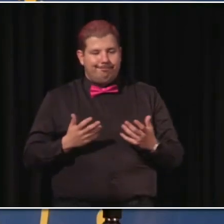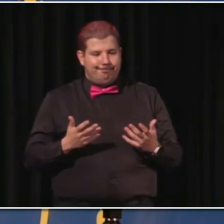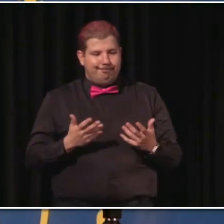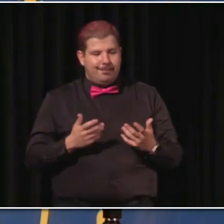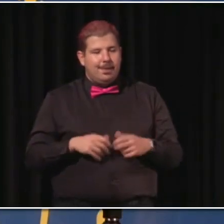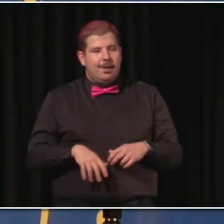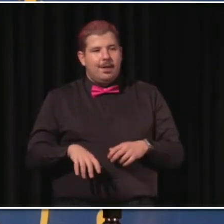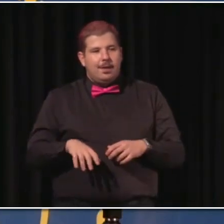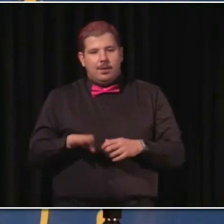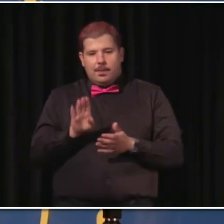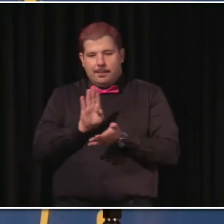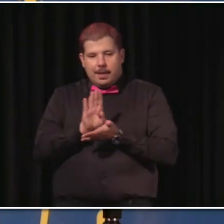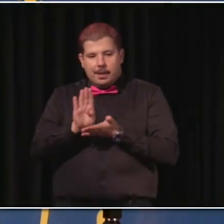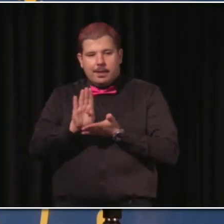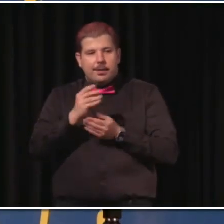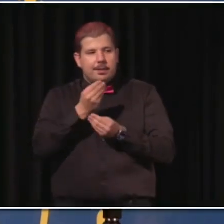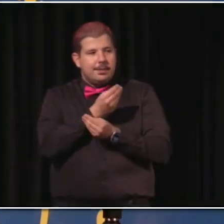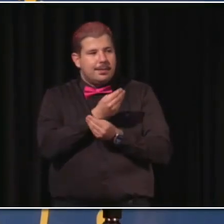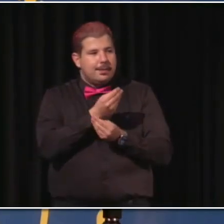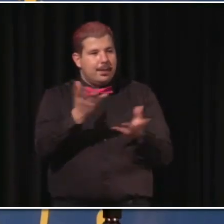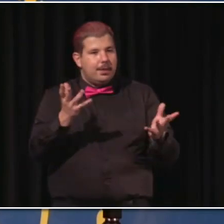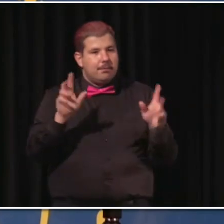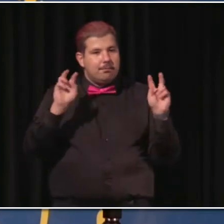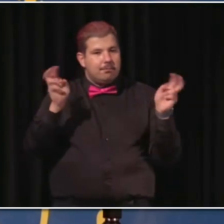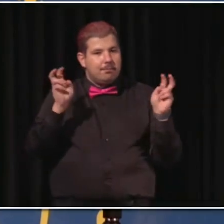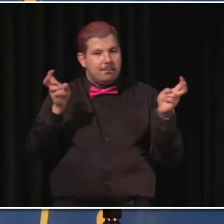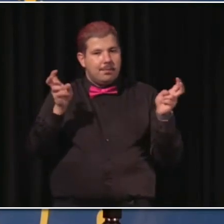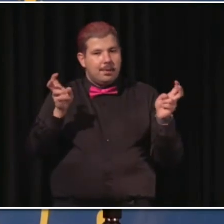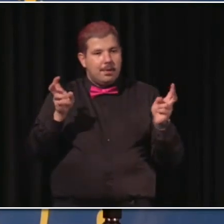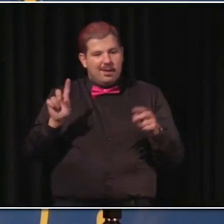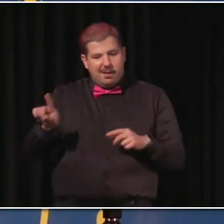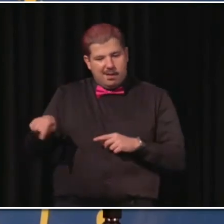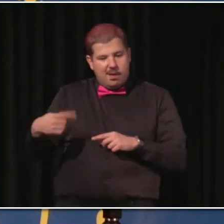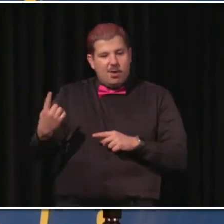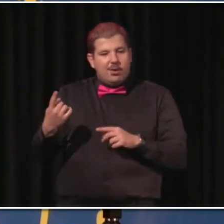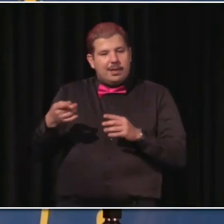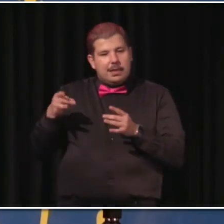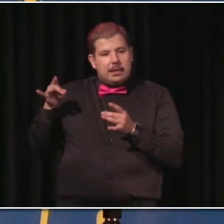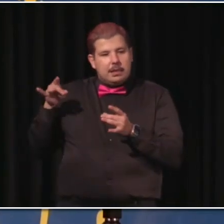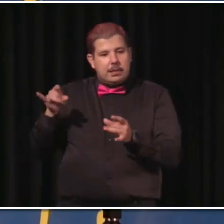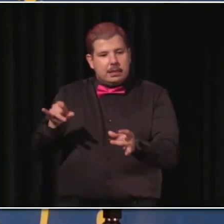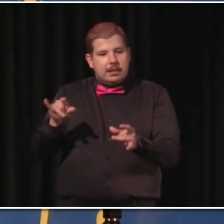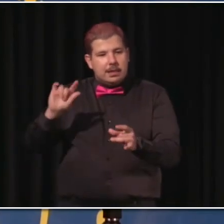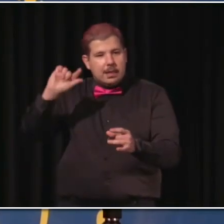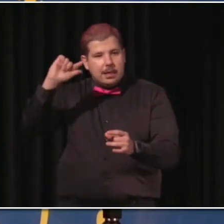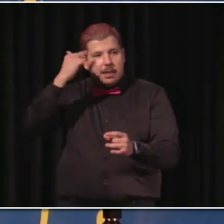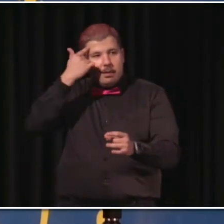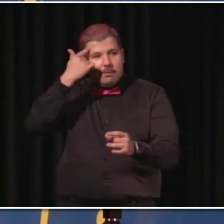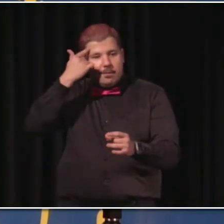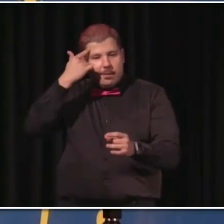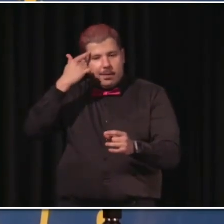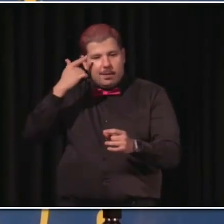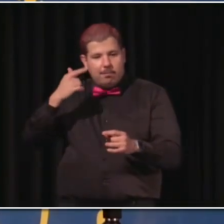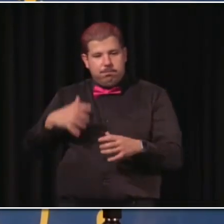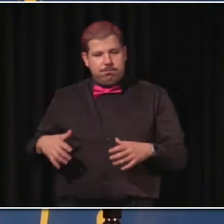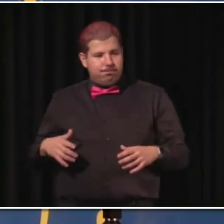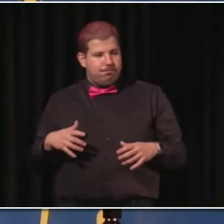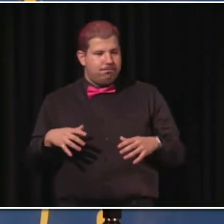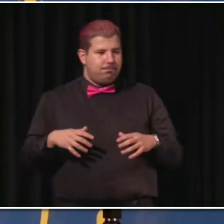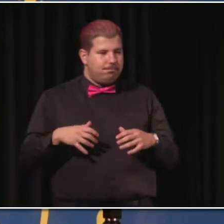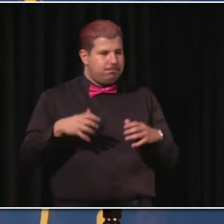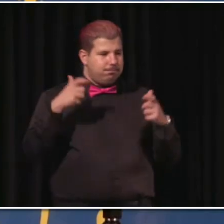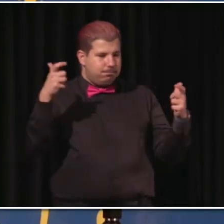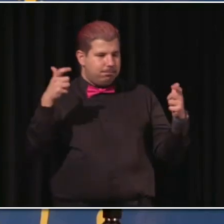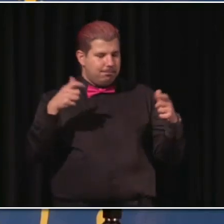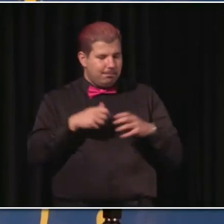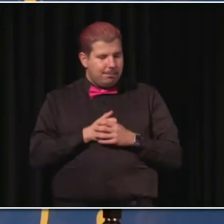When billionaires tell you, quote, they're just streamlining government bloat, there's one